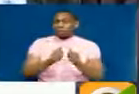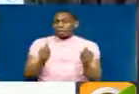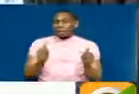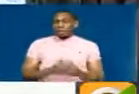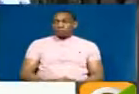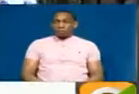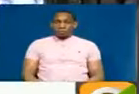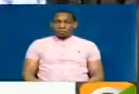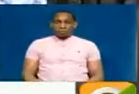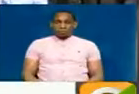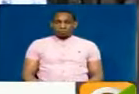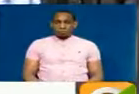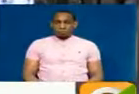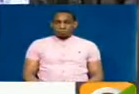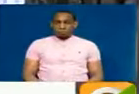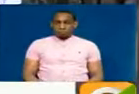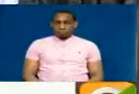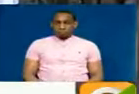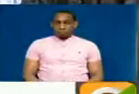vizuri.